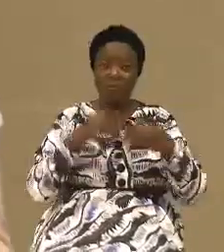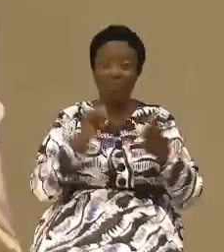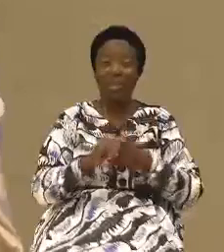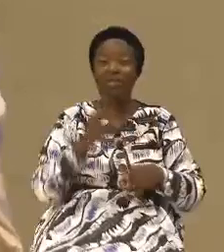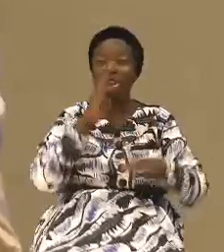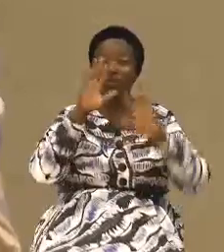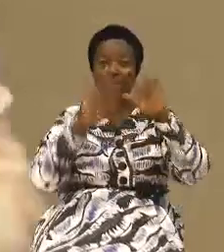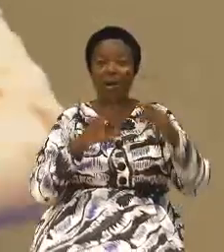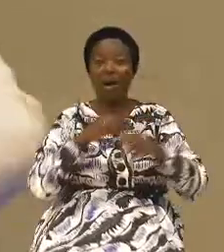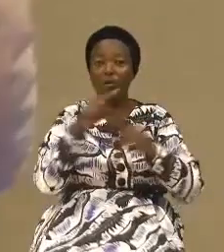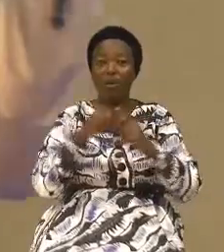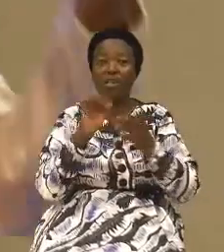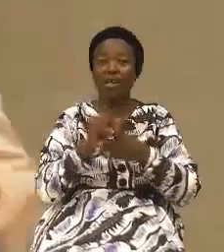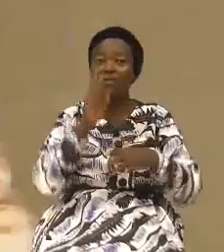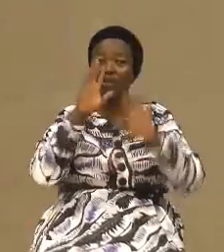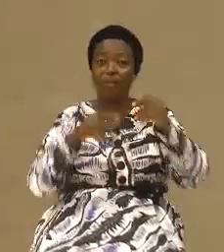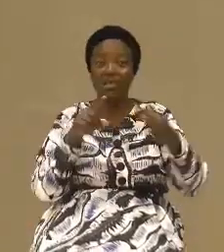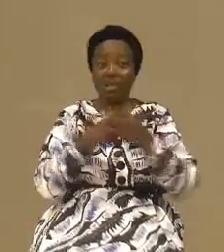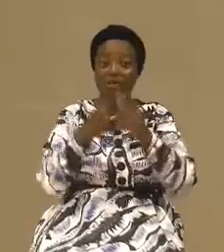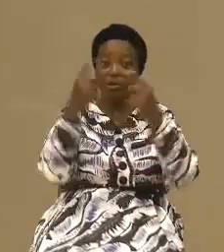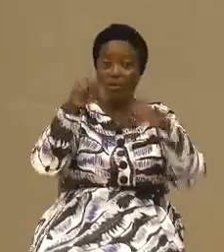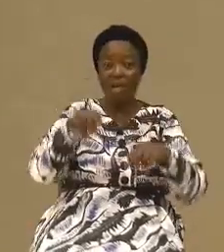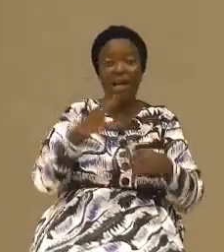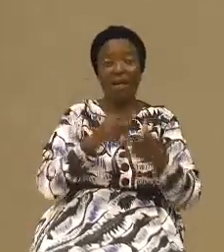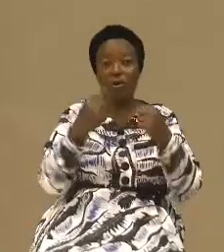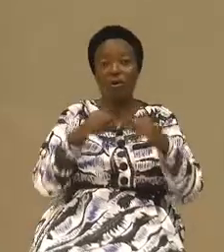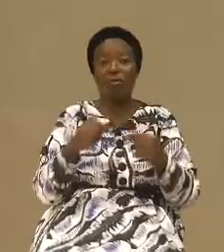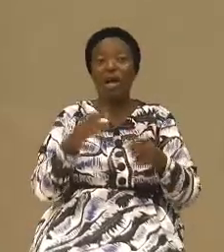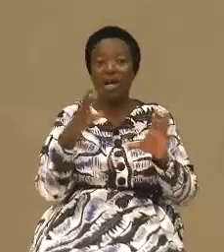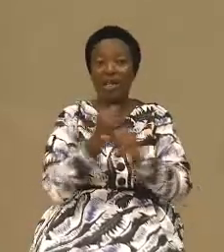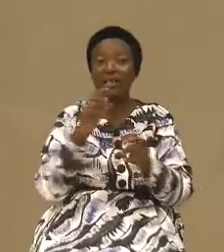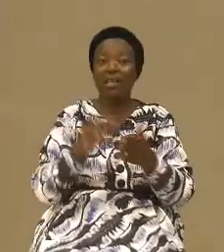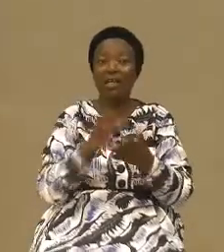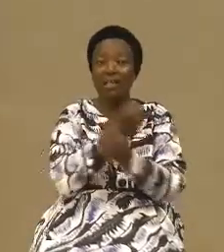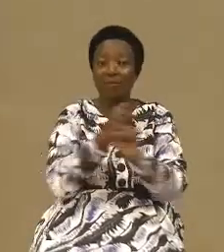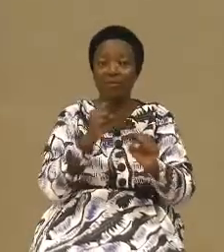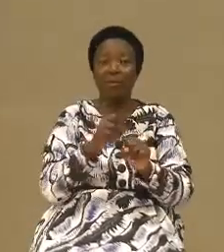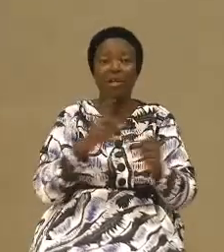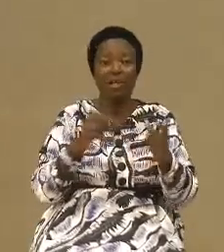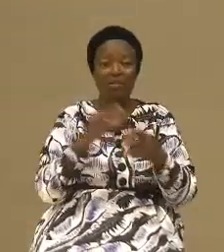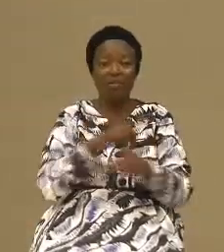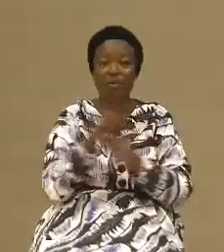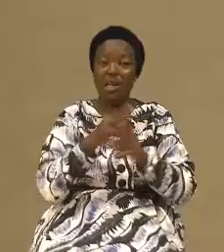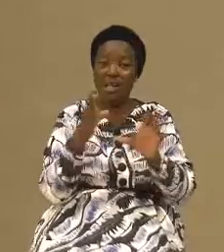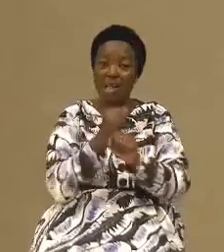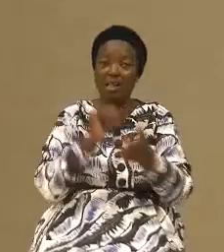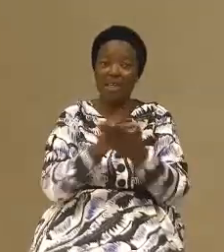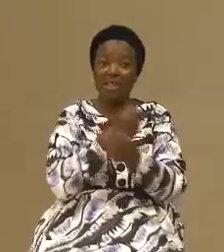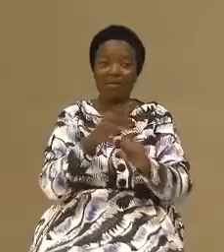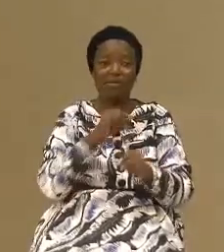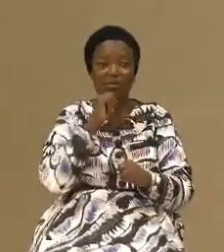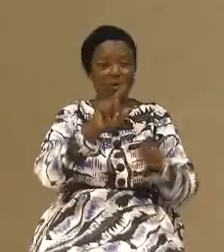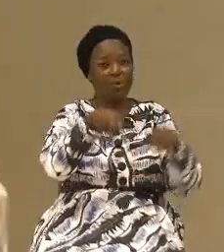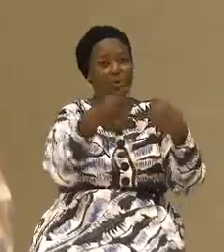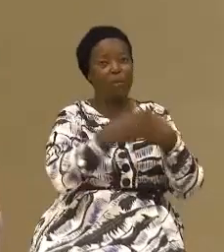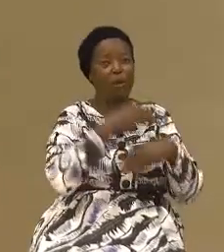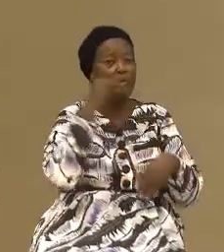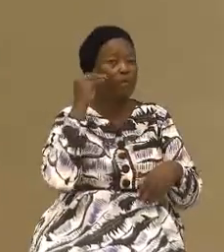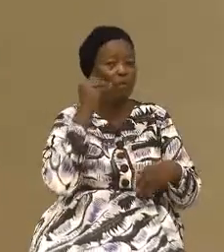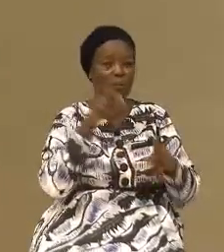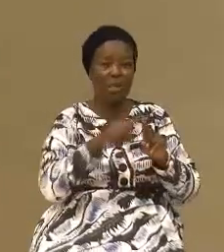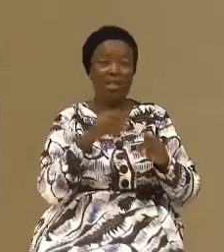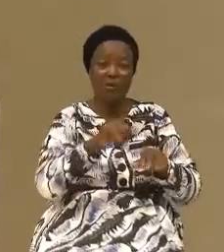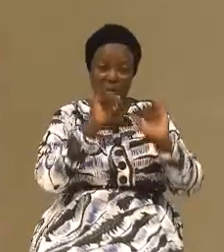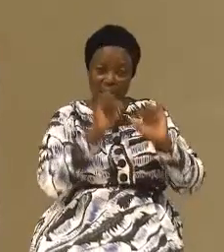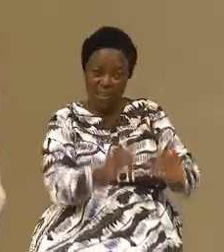get salvation, they don't run away after that salvation. When the showers begin to fall and they have salvation